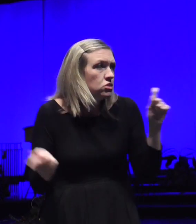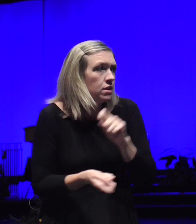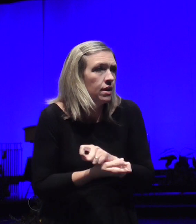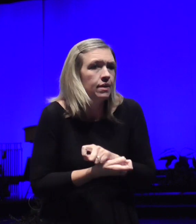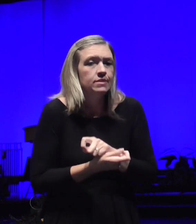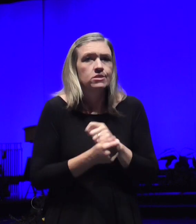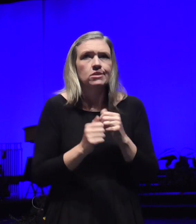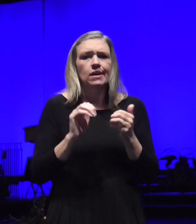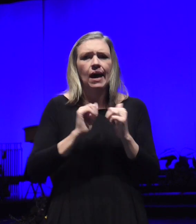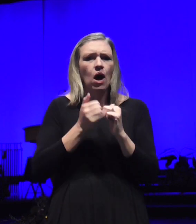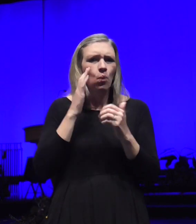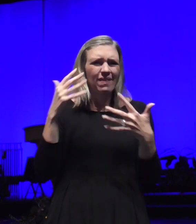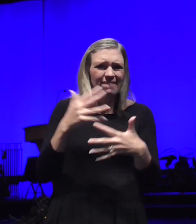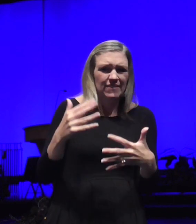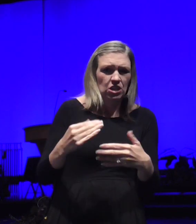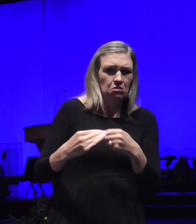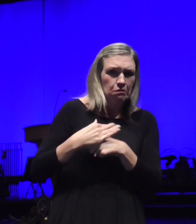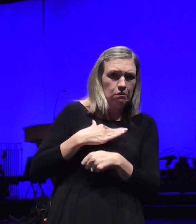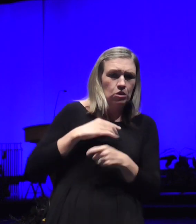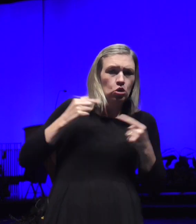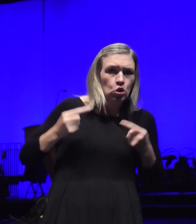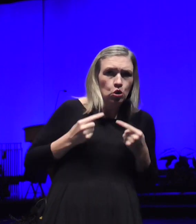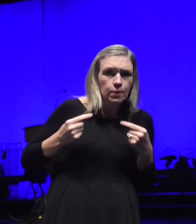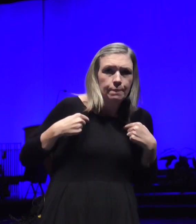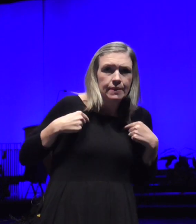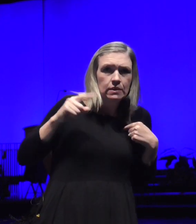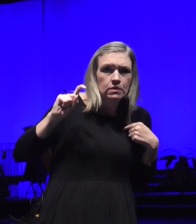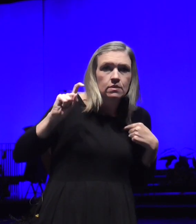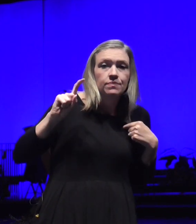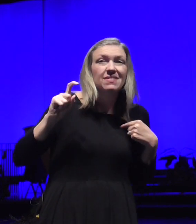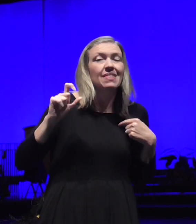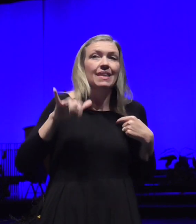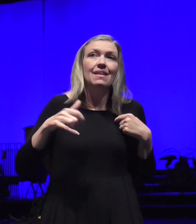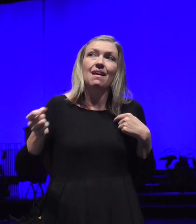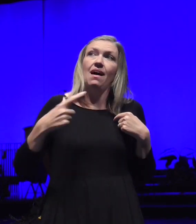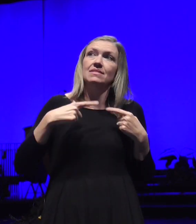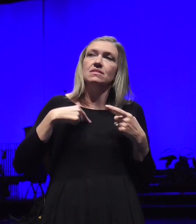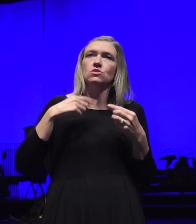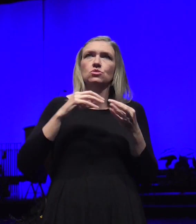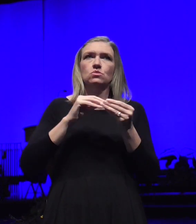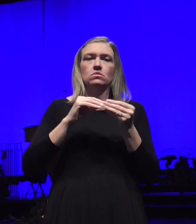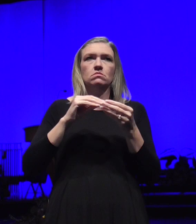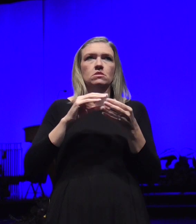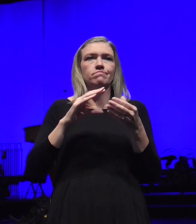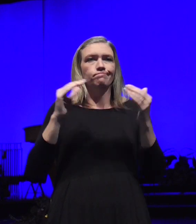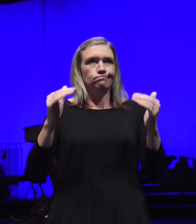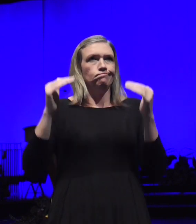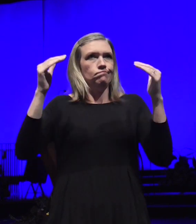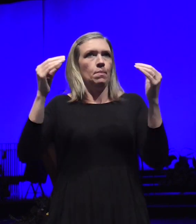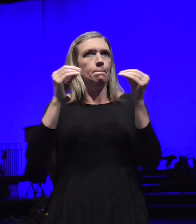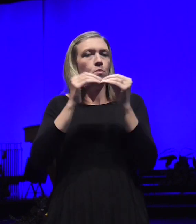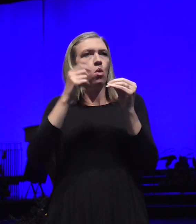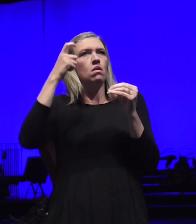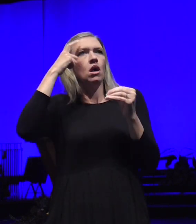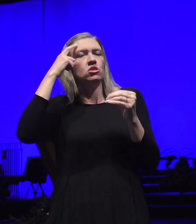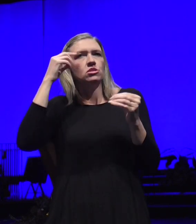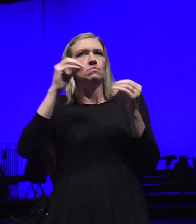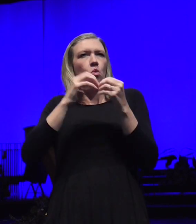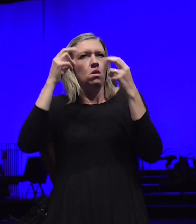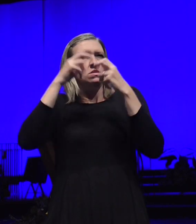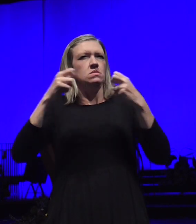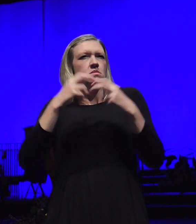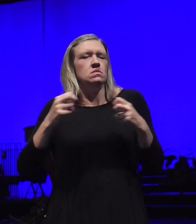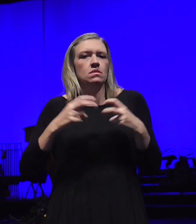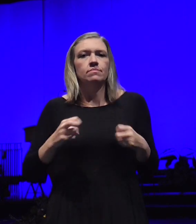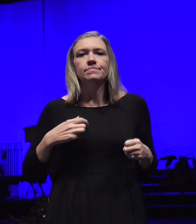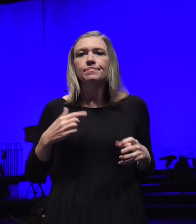to me, or how's it going to harm me? So it's asking us to step upstairs in consciousness. And I'm so delighted to be able to